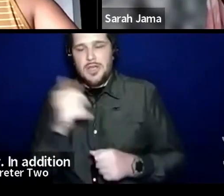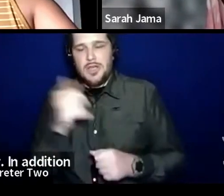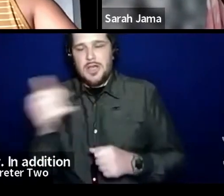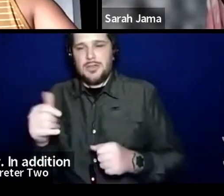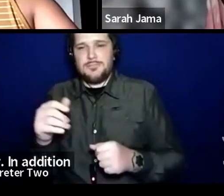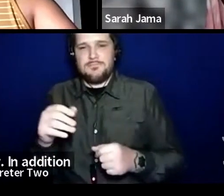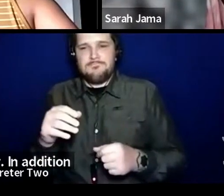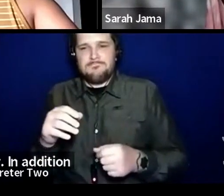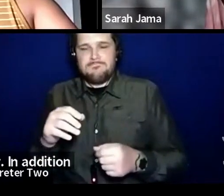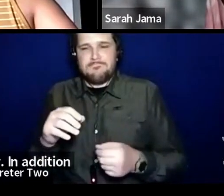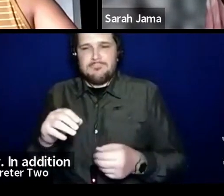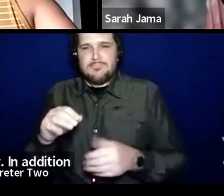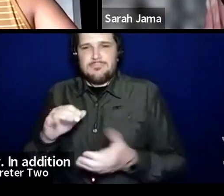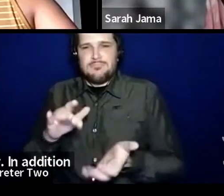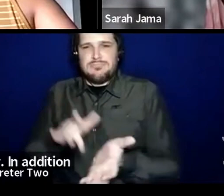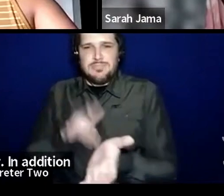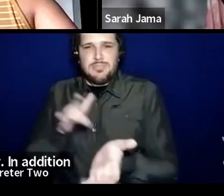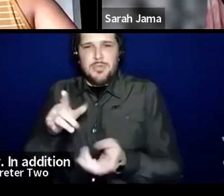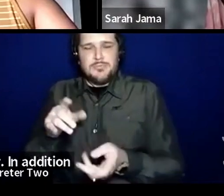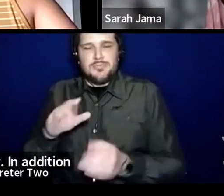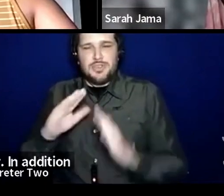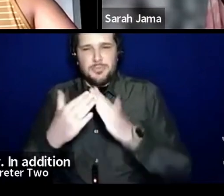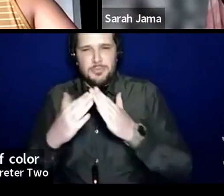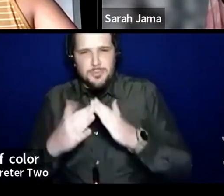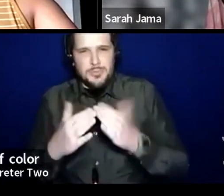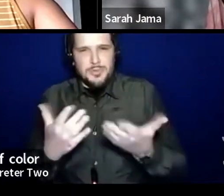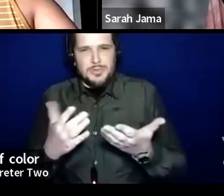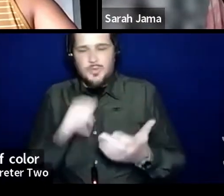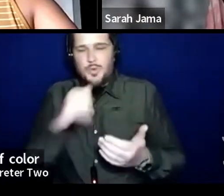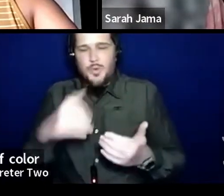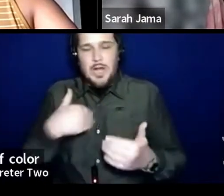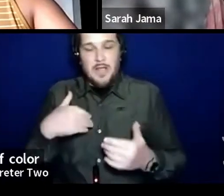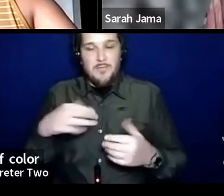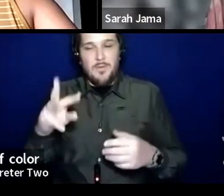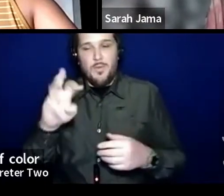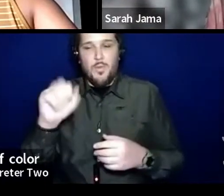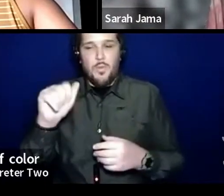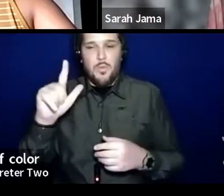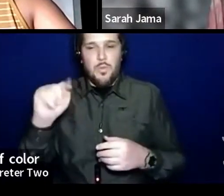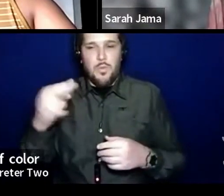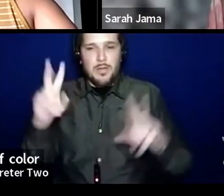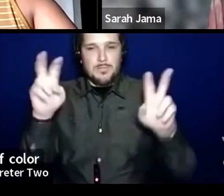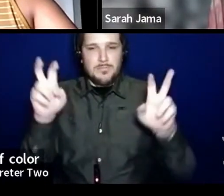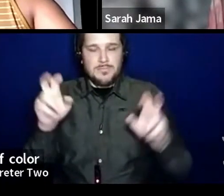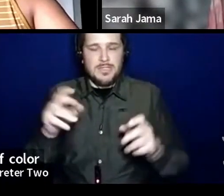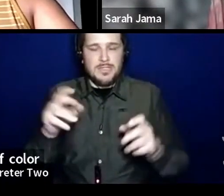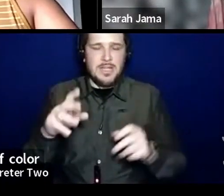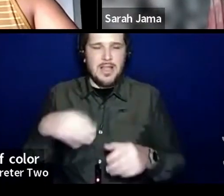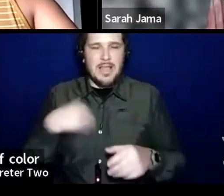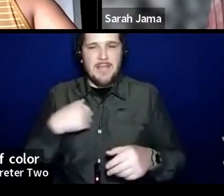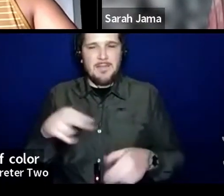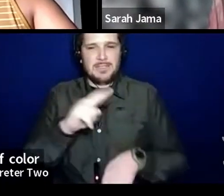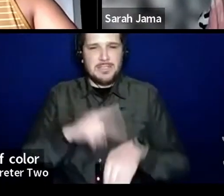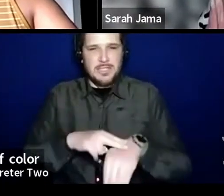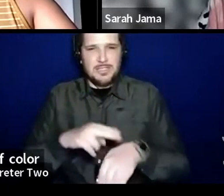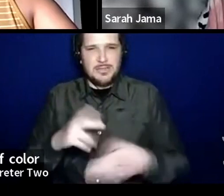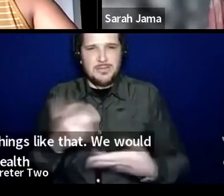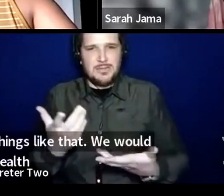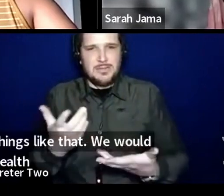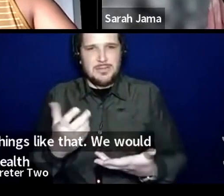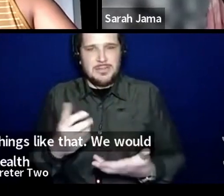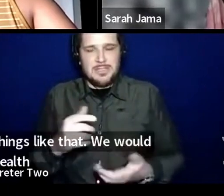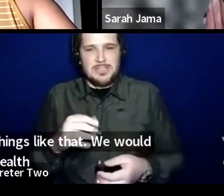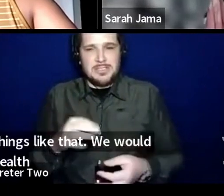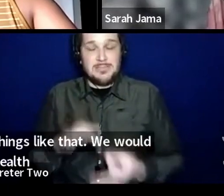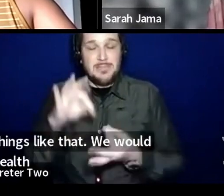communities and things like that. We would not have the wealth that we have as a nation, especially as such a